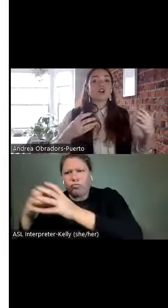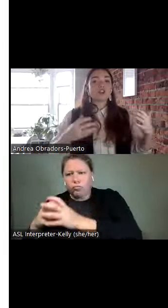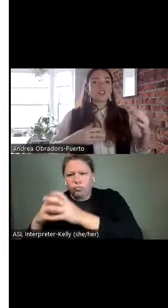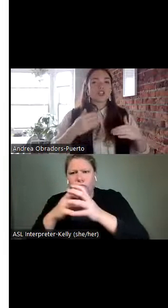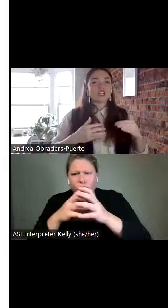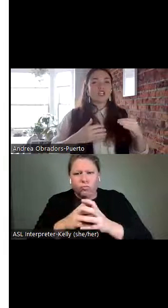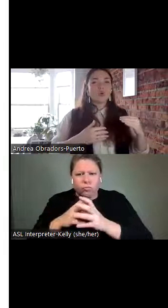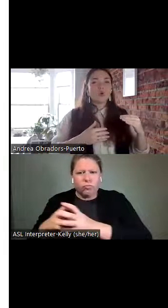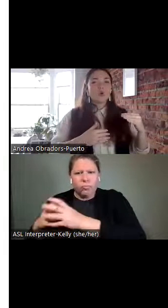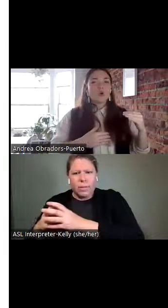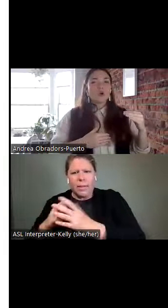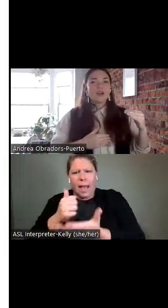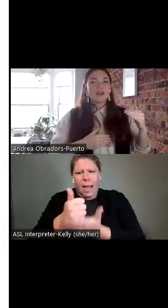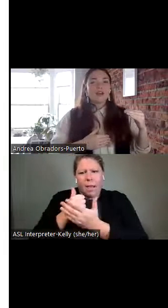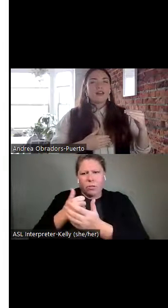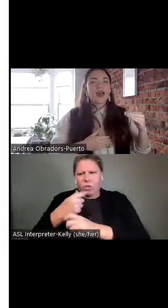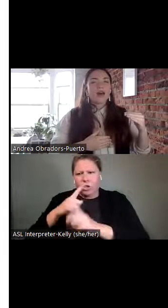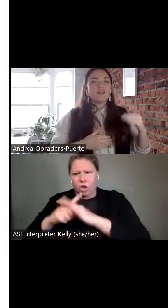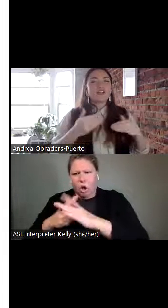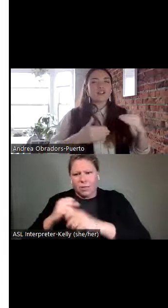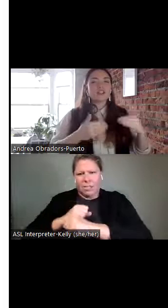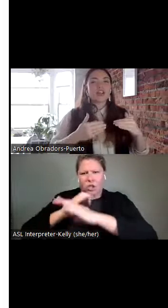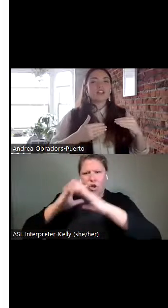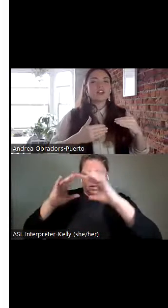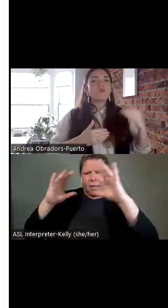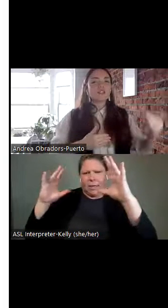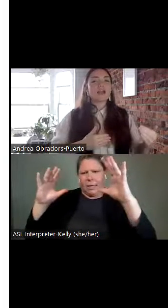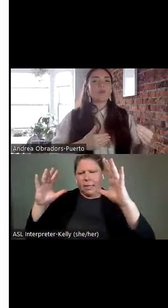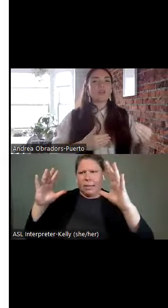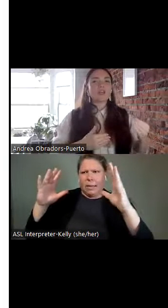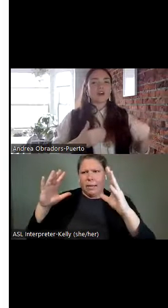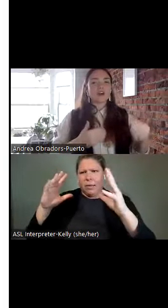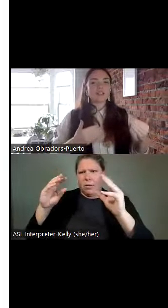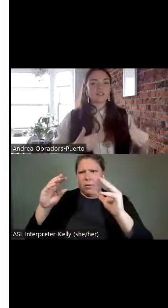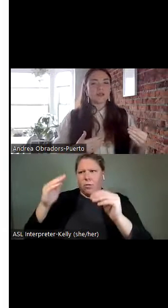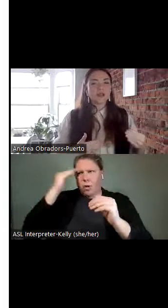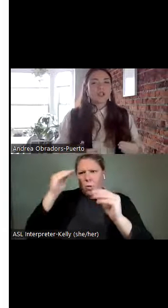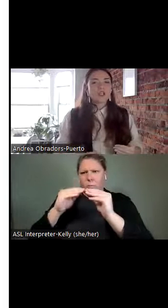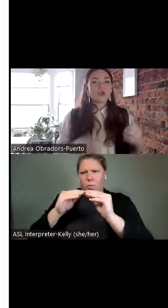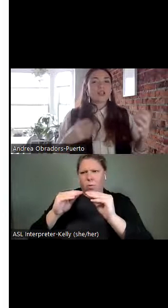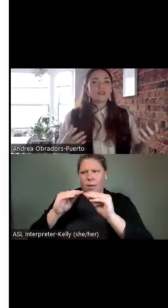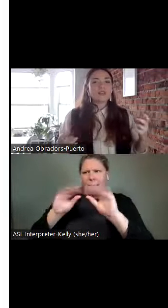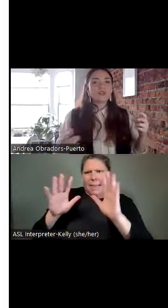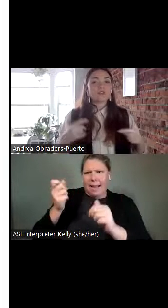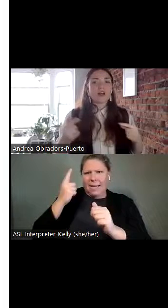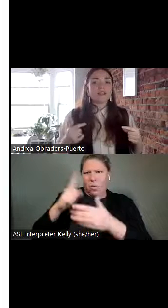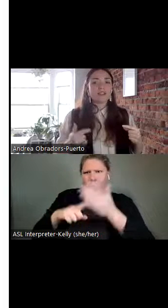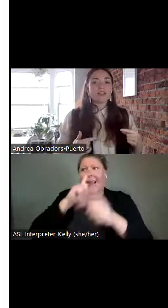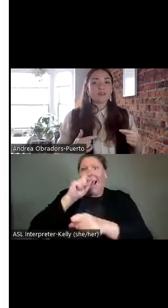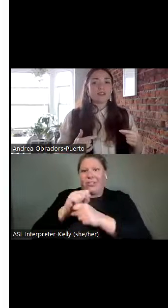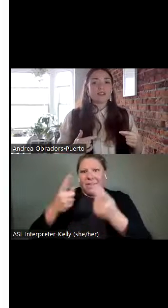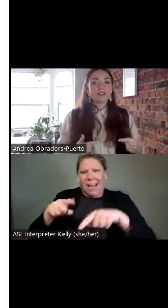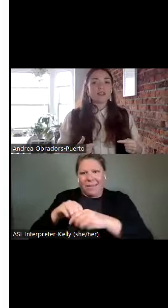to start discerning and have a clear sense of what's happening in our system. So connecting the different